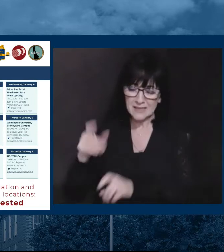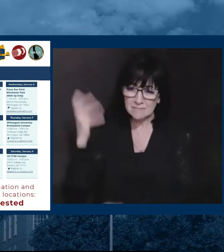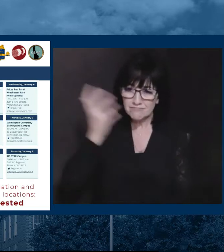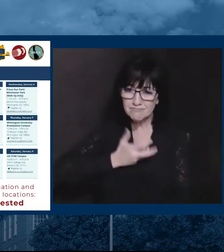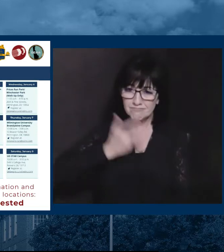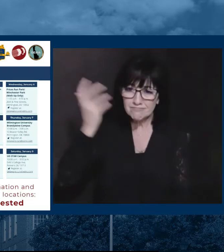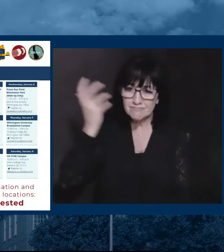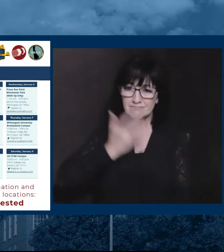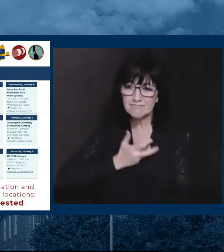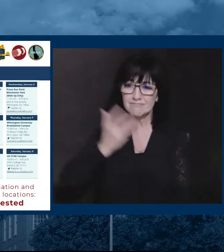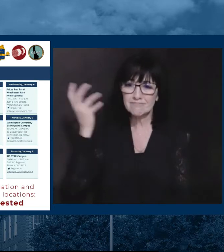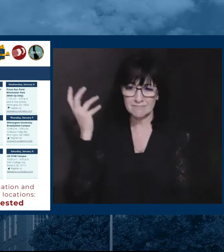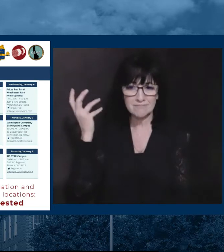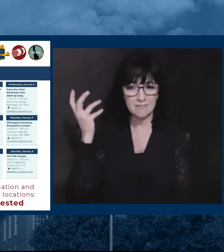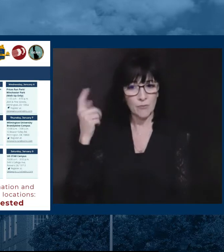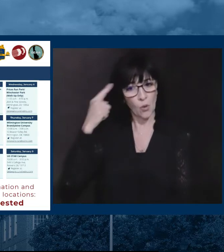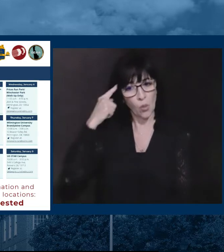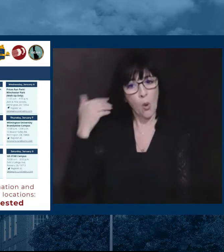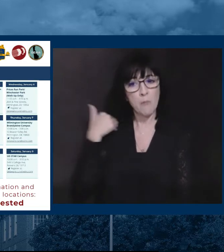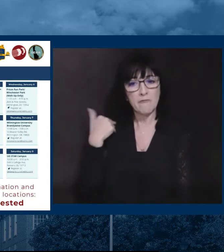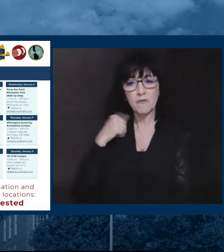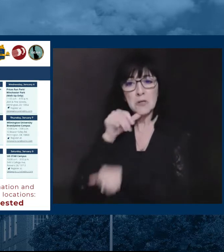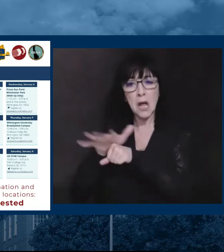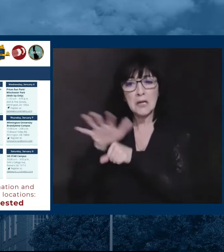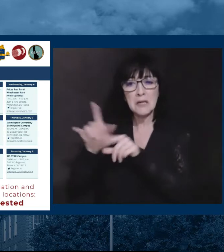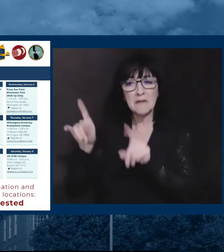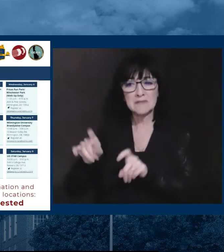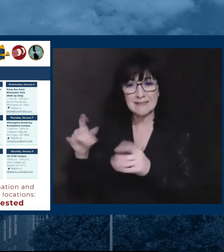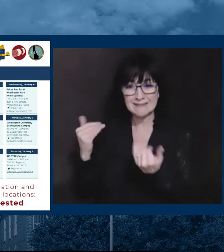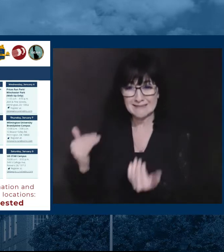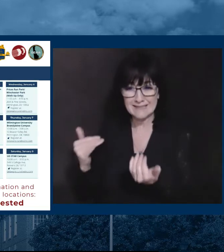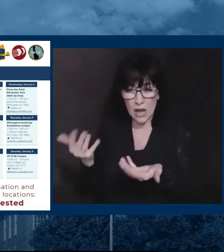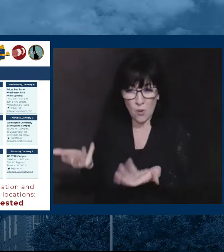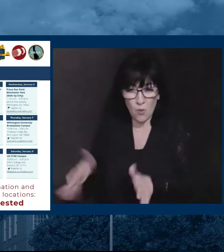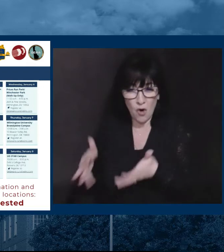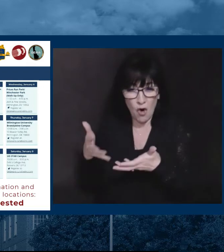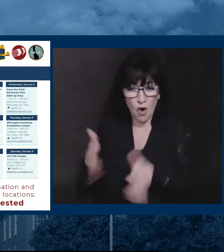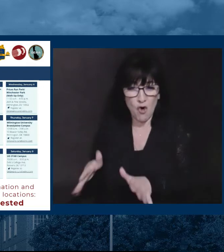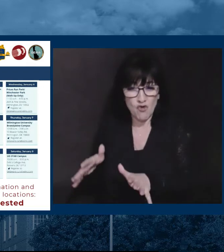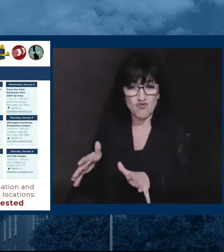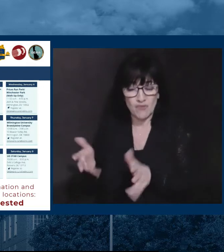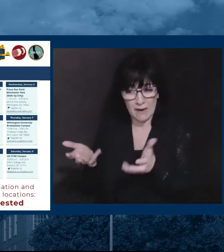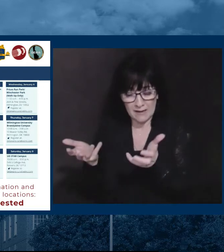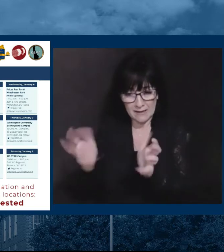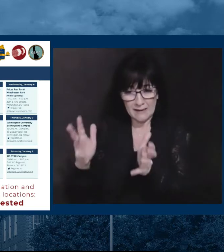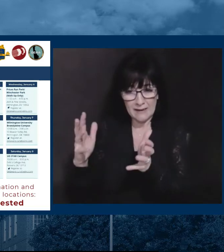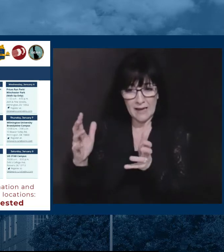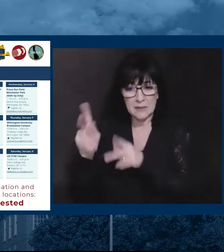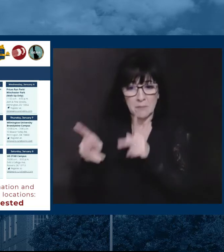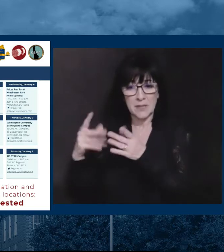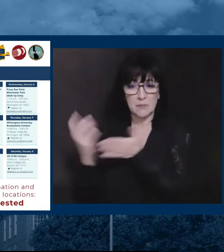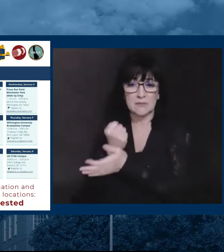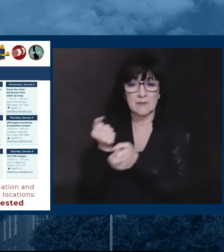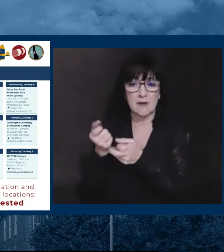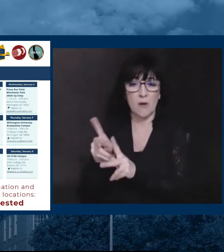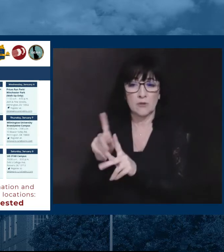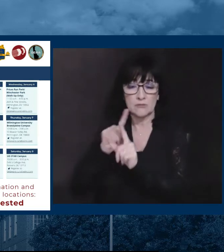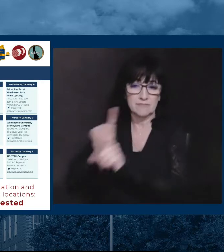our testing rates were a little bit lower last week due to the holidays, it's really